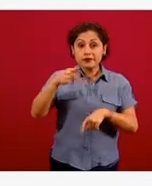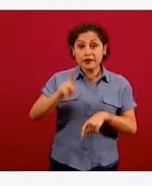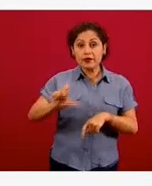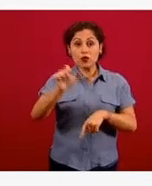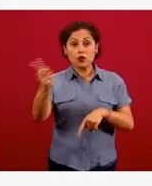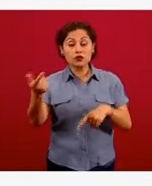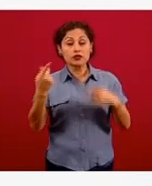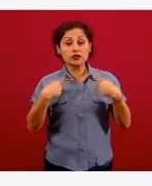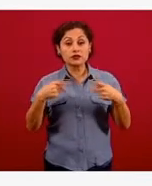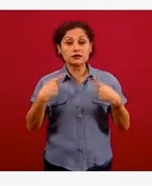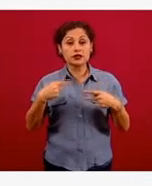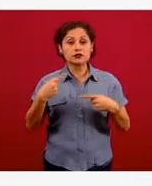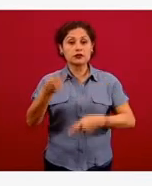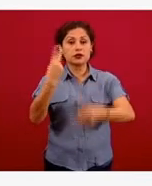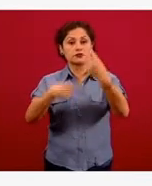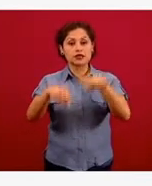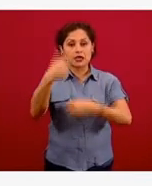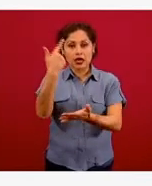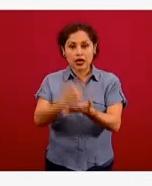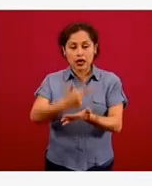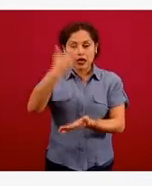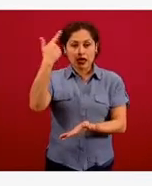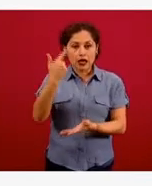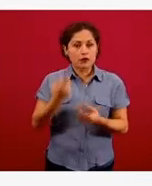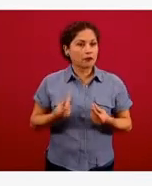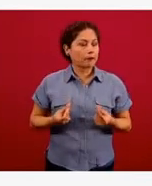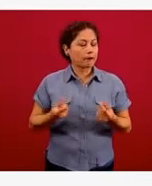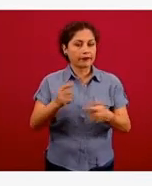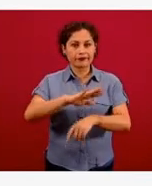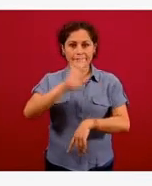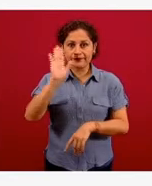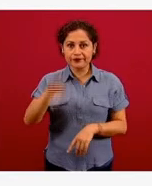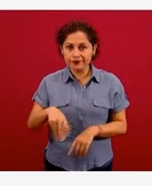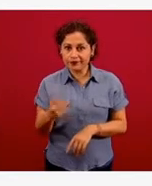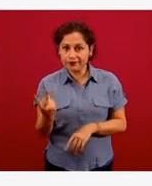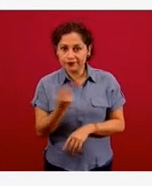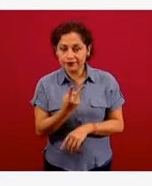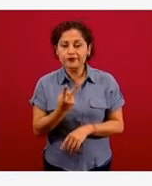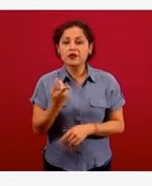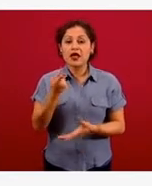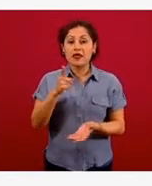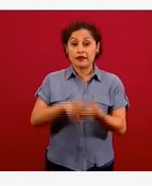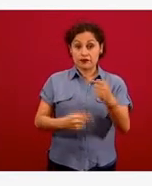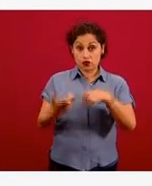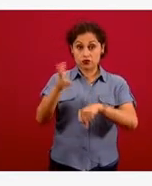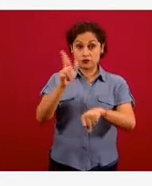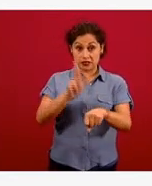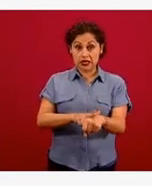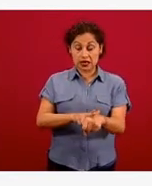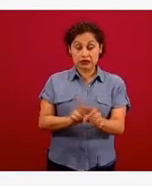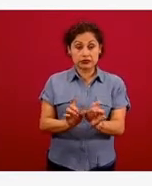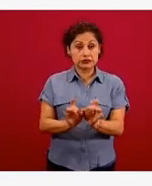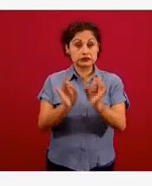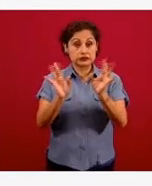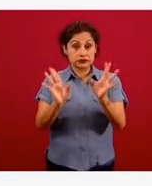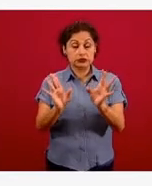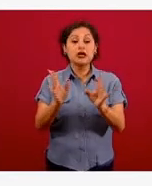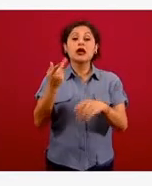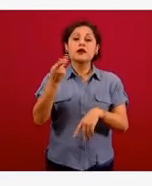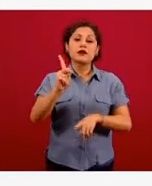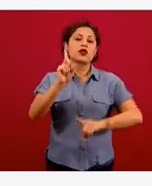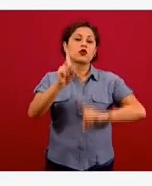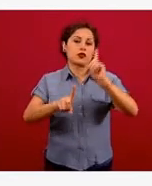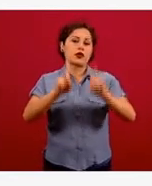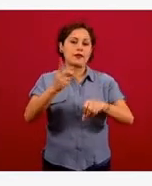Here we have some information that talks to us about the relation between